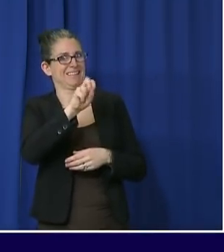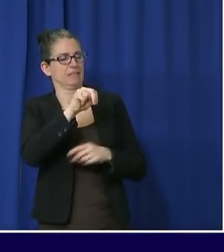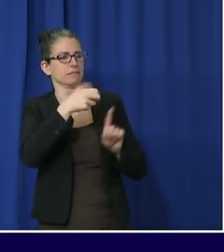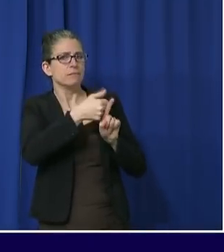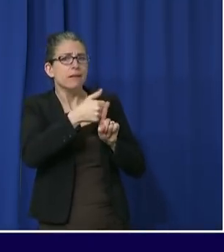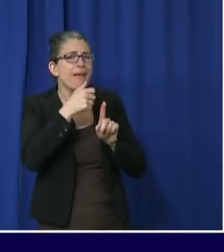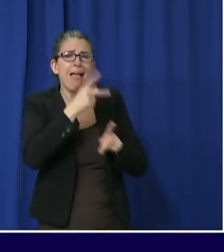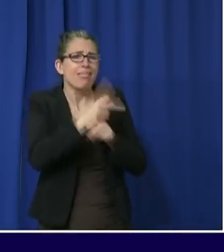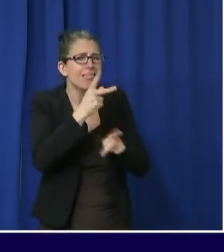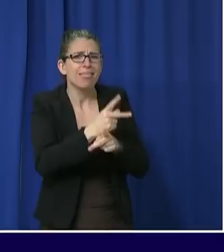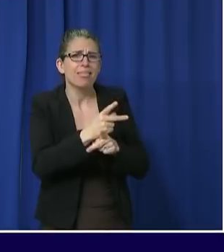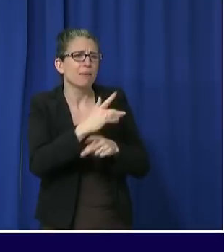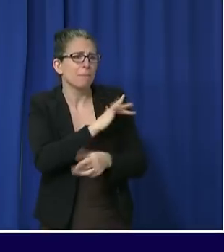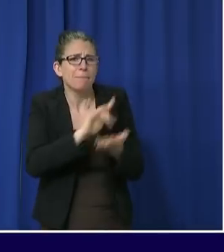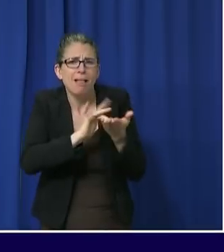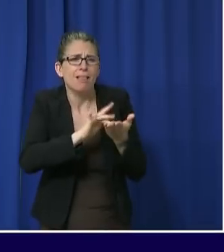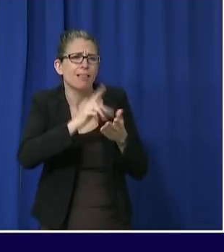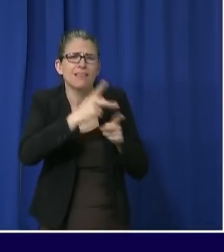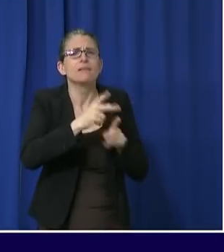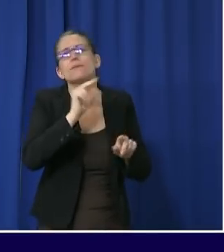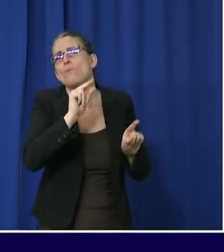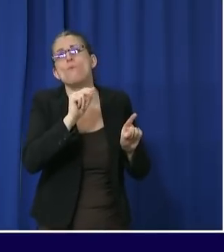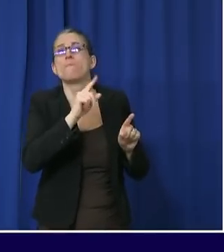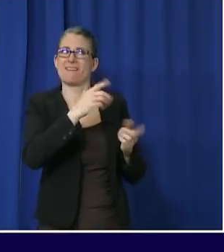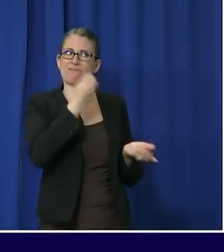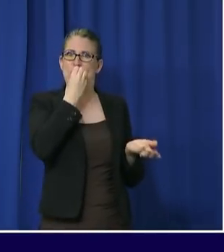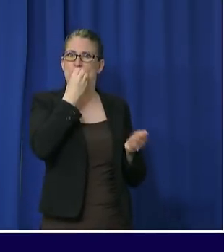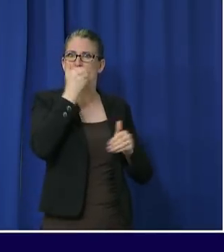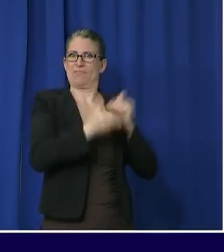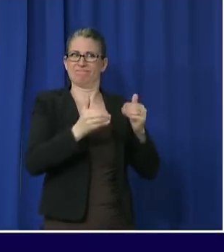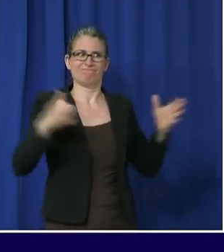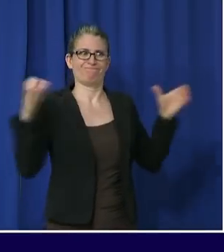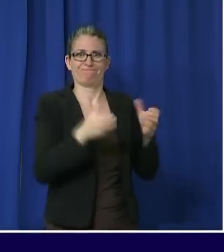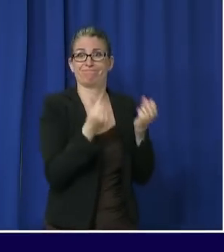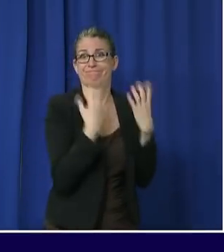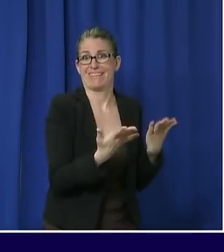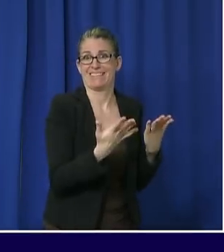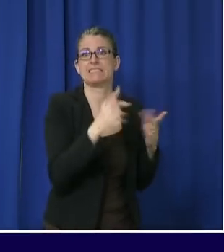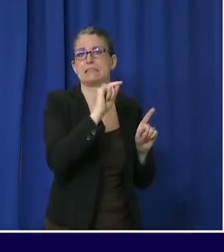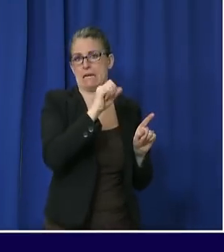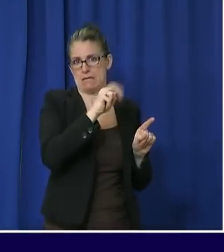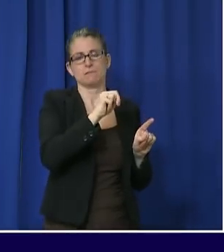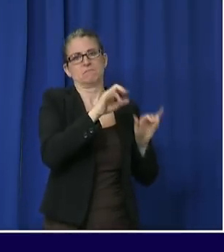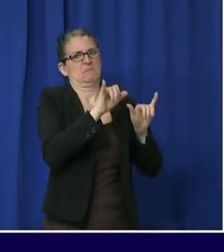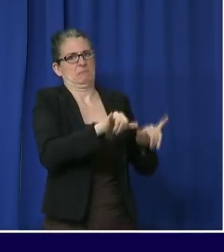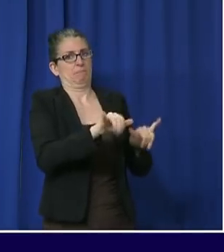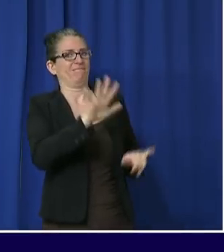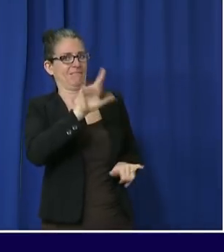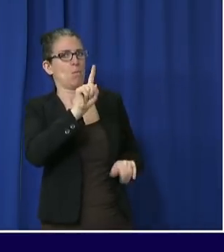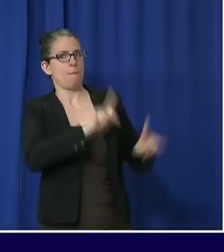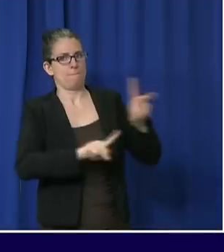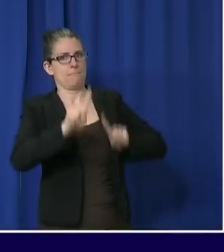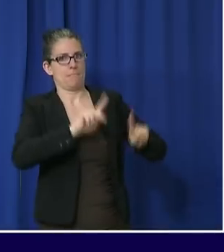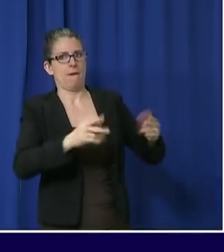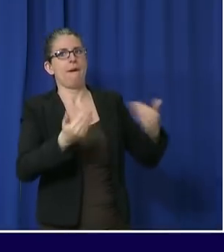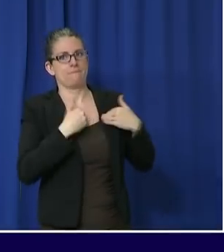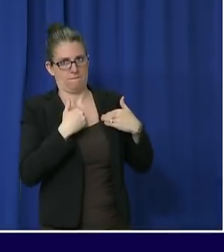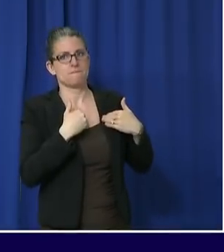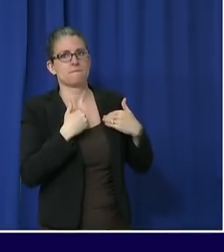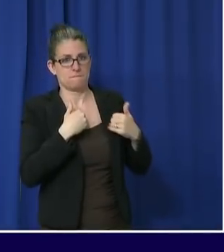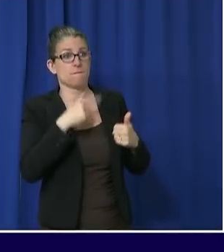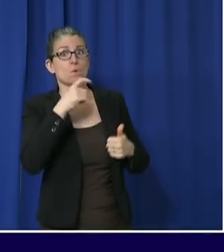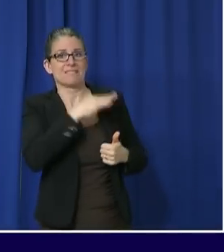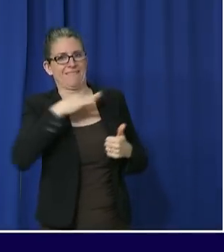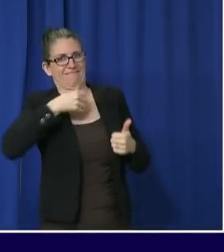plant in Portland continues to have and record 51 total cases of workers affiliated with that